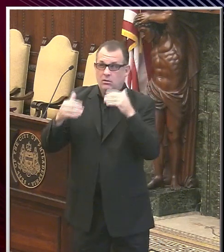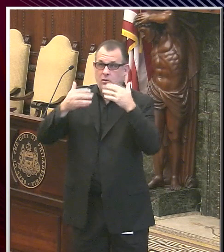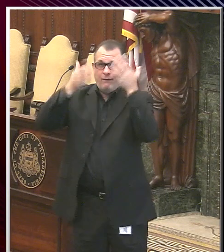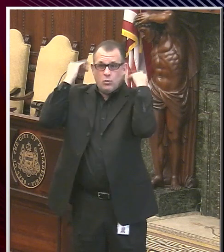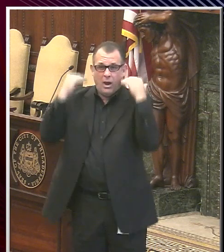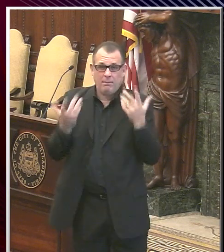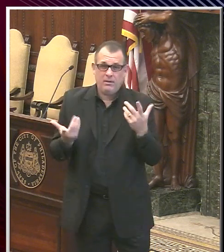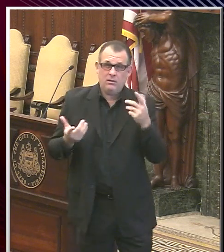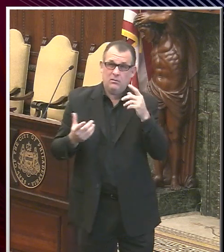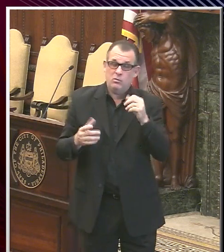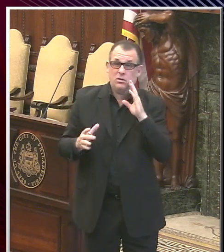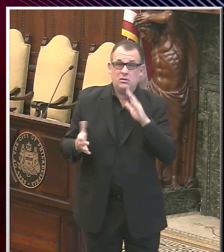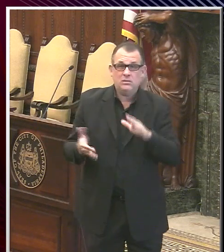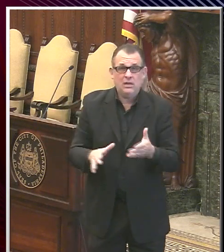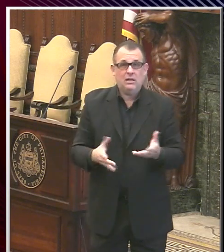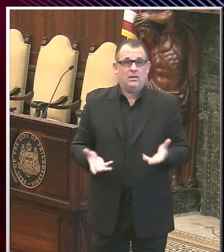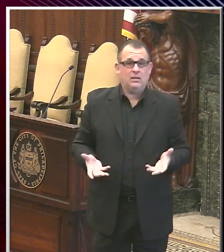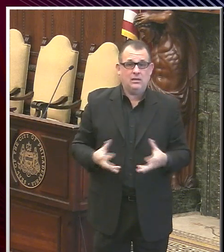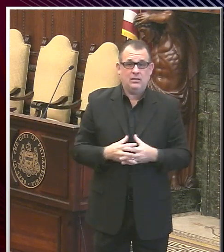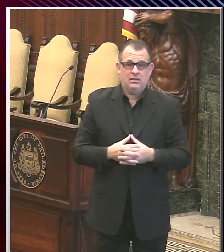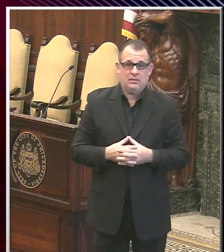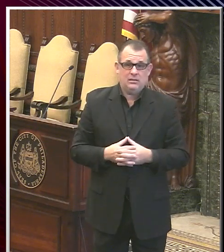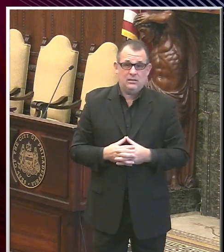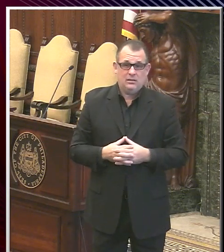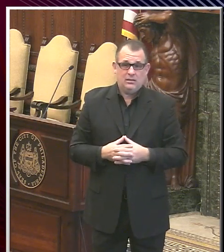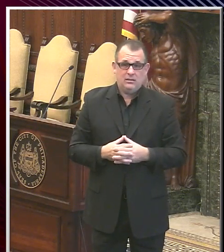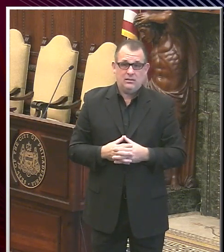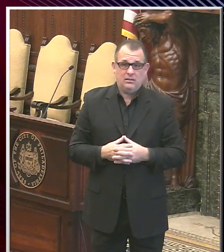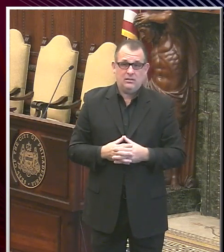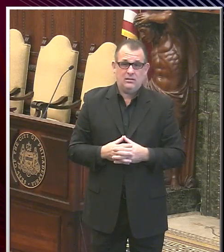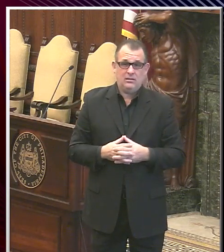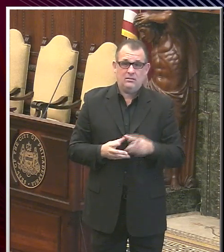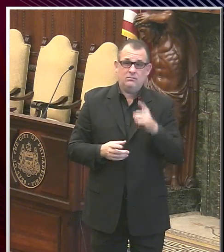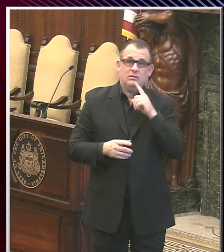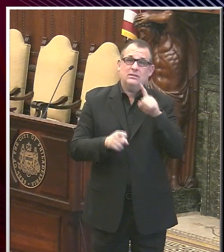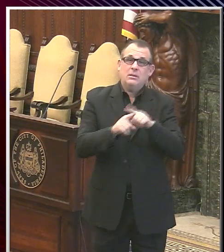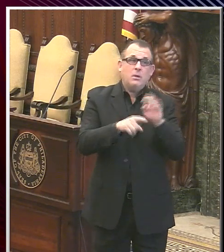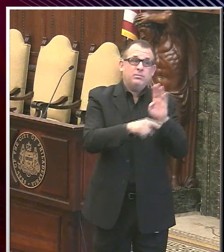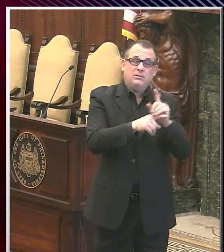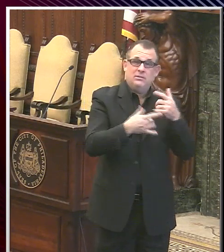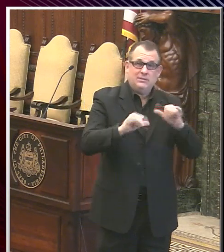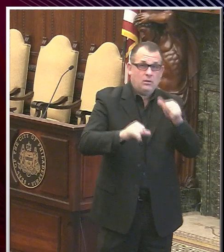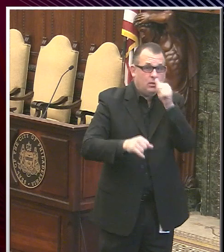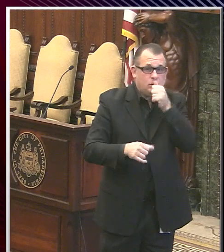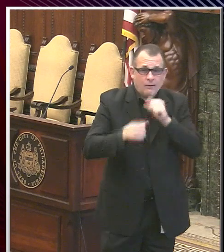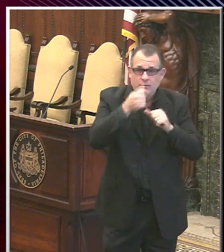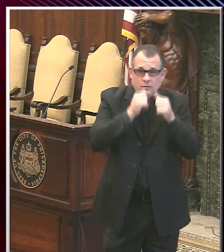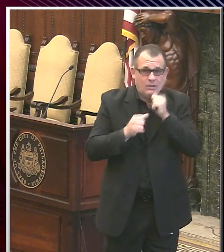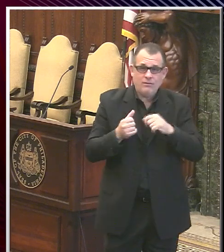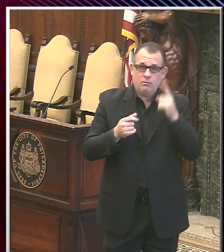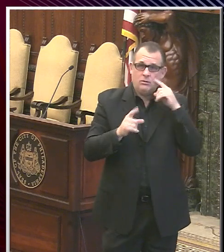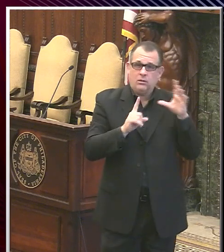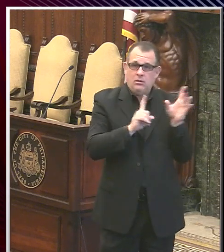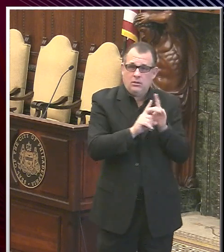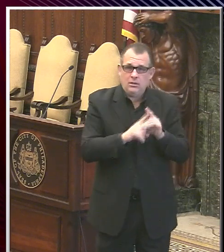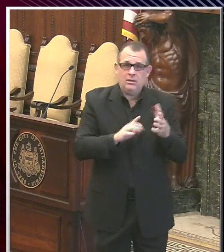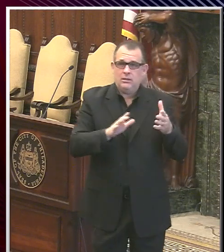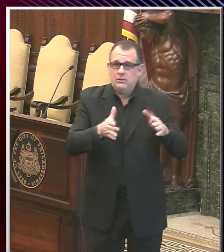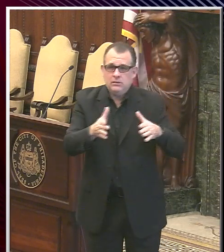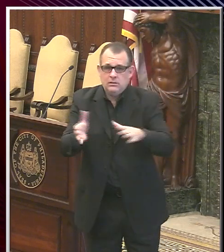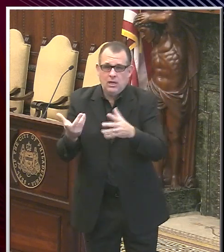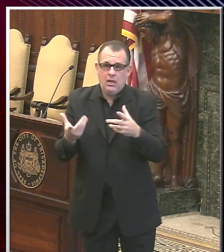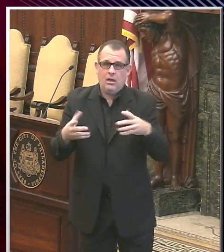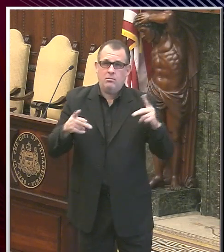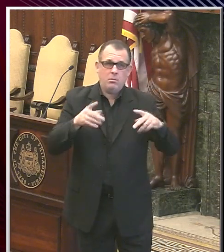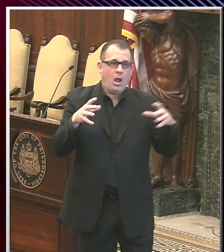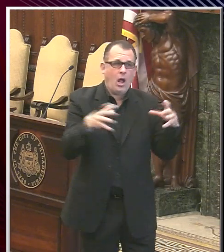also know that there are consequences to businesses even if we don't. As case rates and deaths rise, and people see more of their friends and relatives